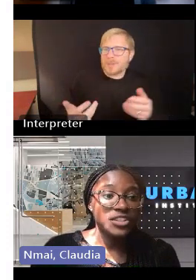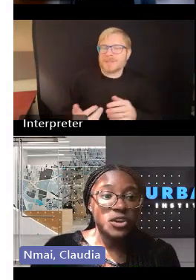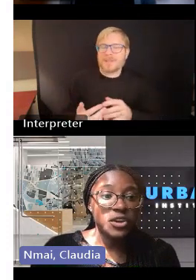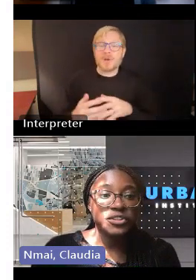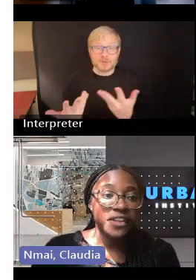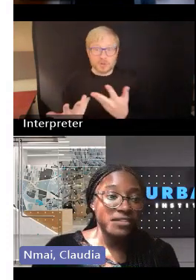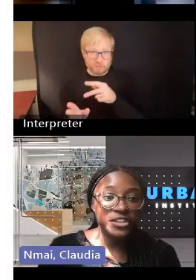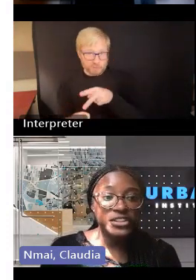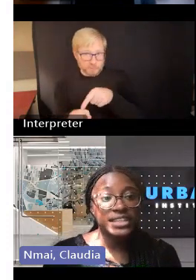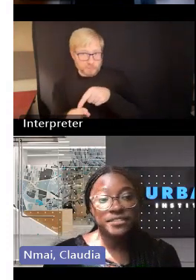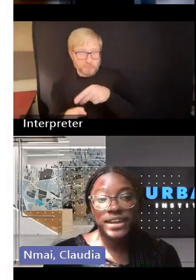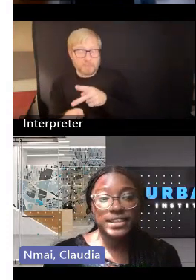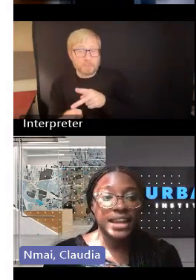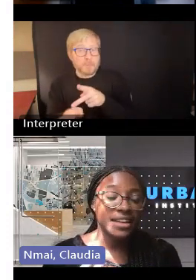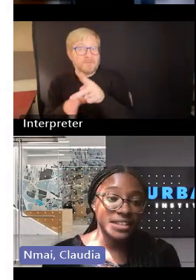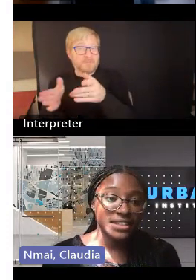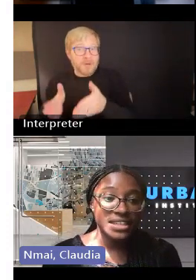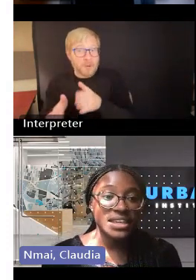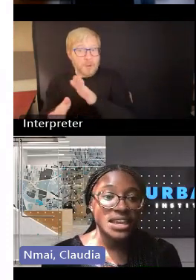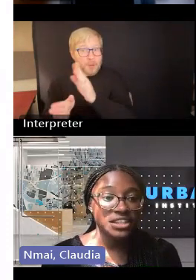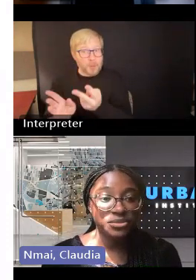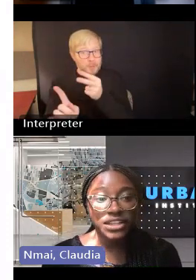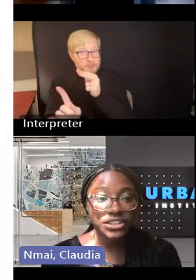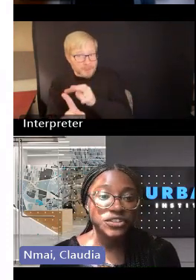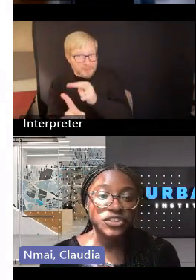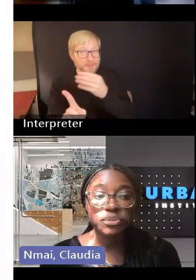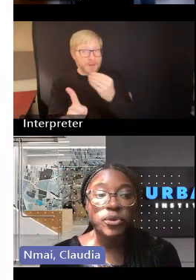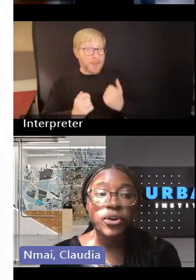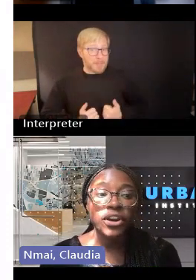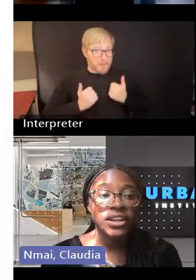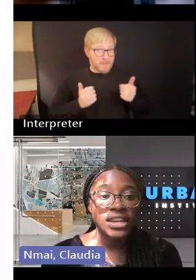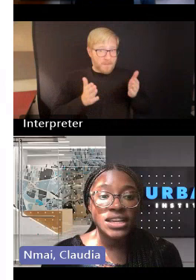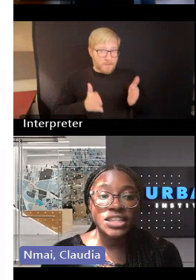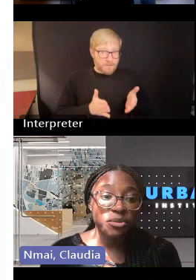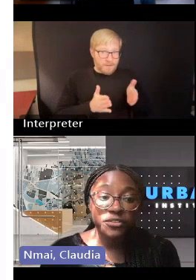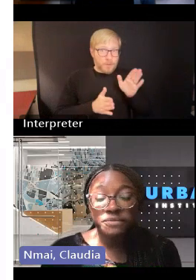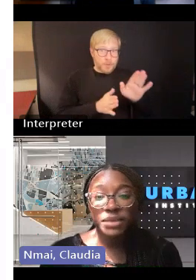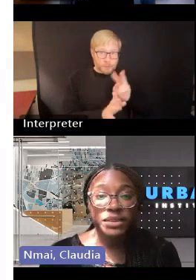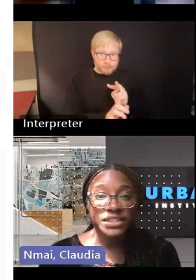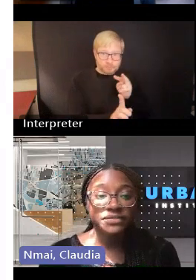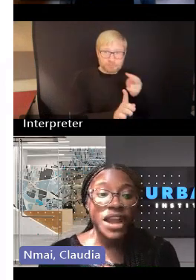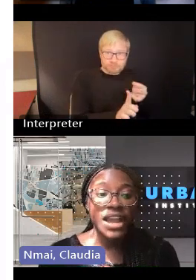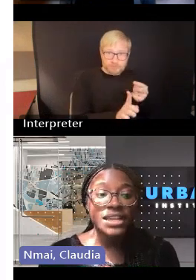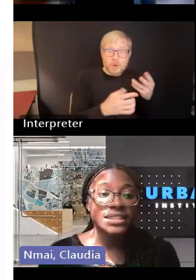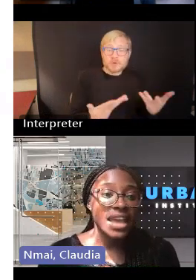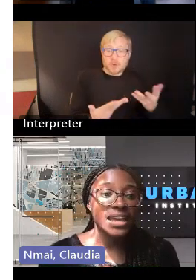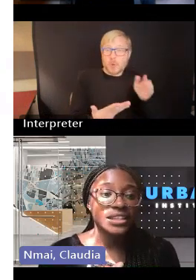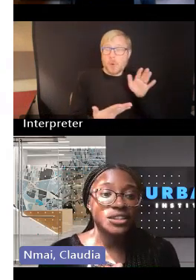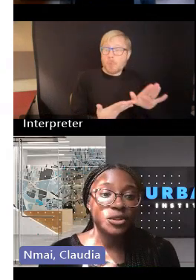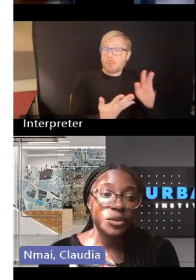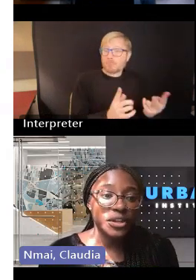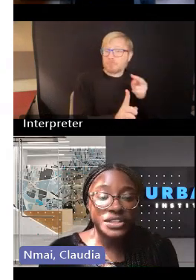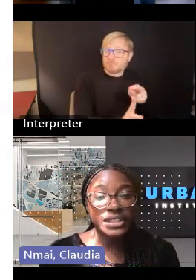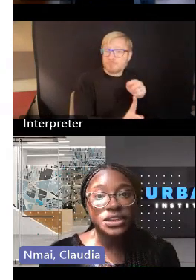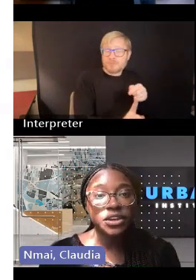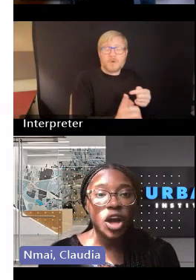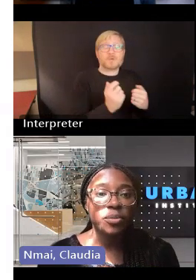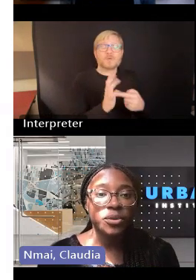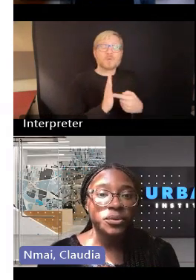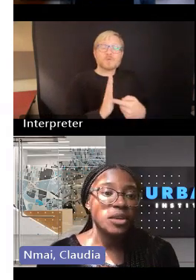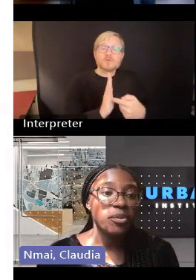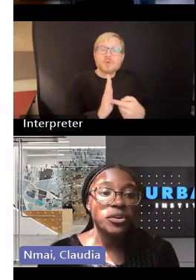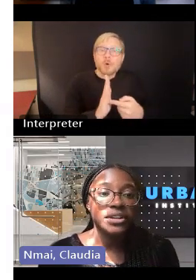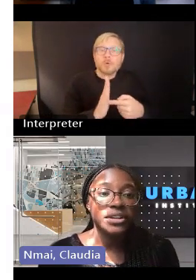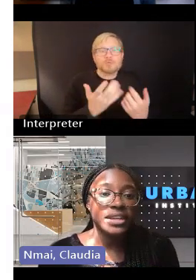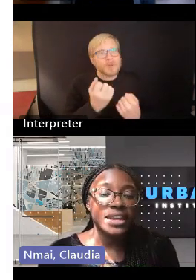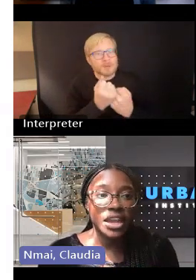And so survivors identified that advocacy and direct service support, support from families and friends, and lawyers and legal